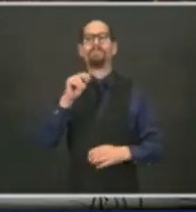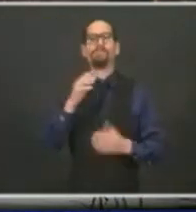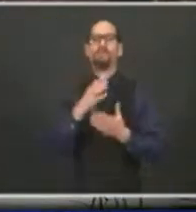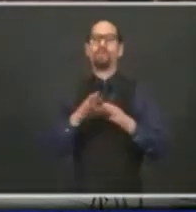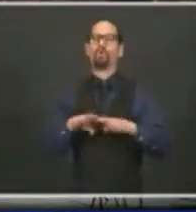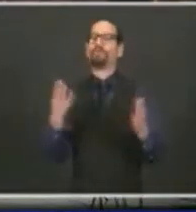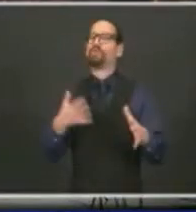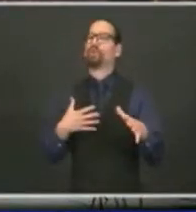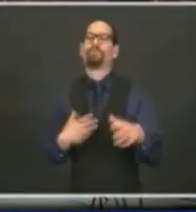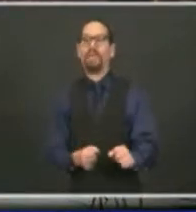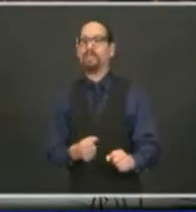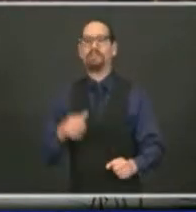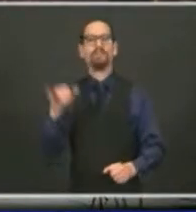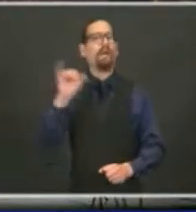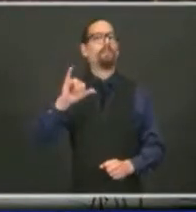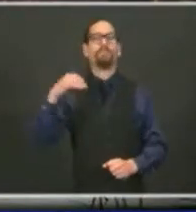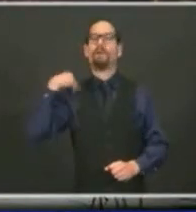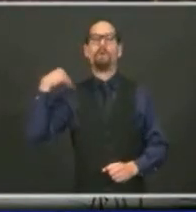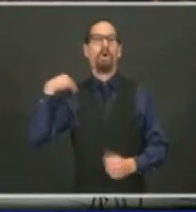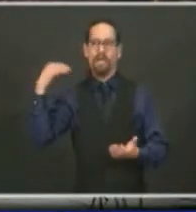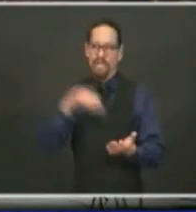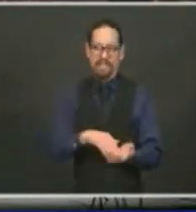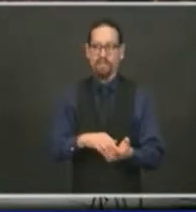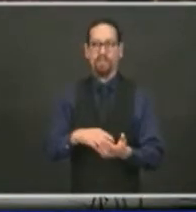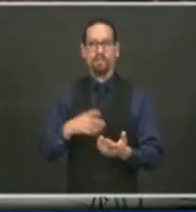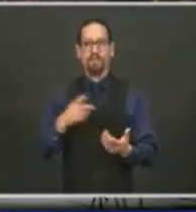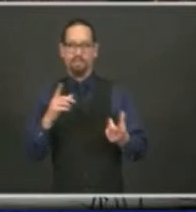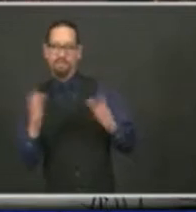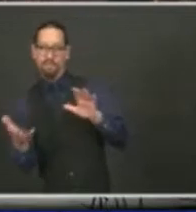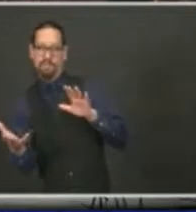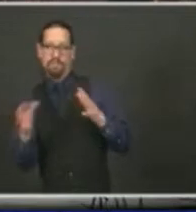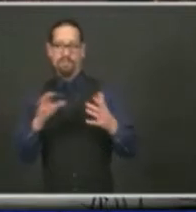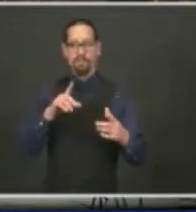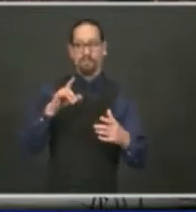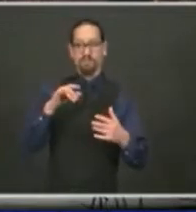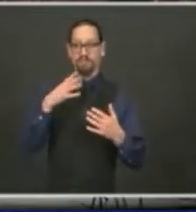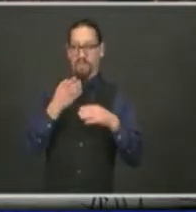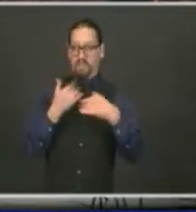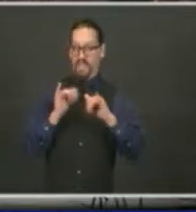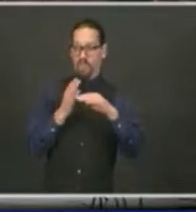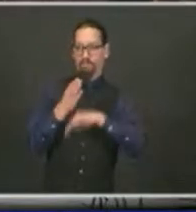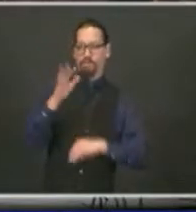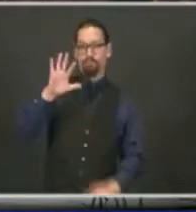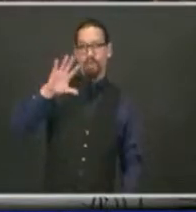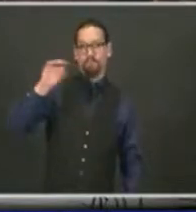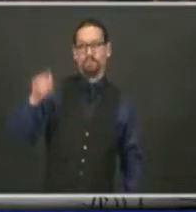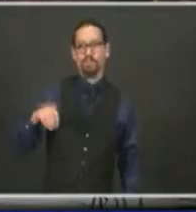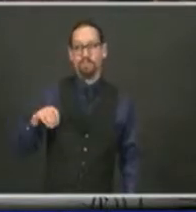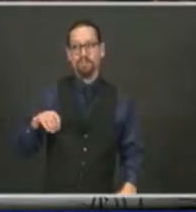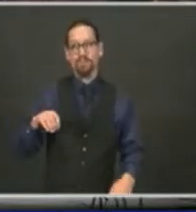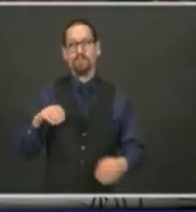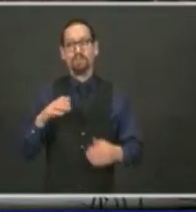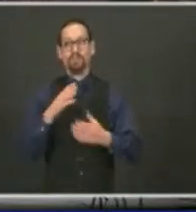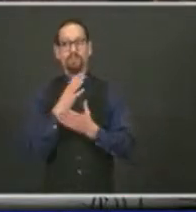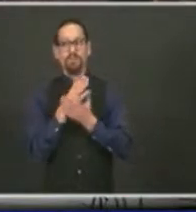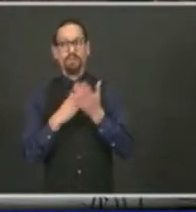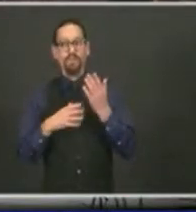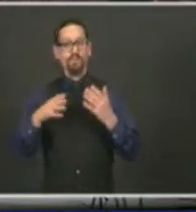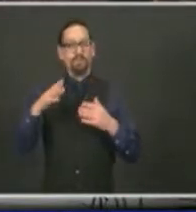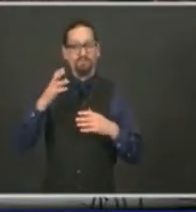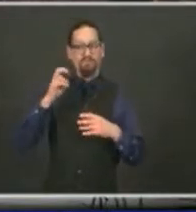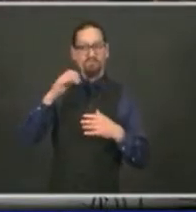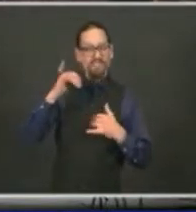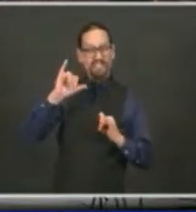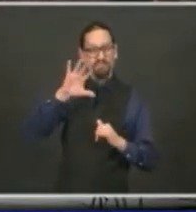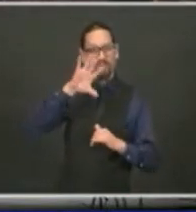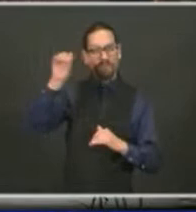when it's still really fragile? We've still had over 5% positivity a lot of days, still had more than 50 new hospitalizations a day, which have been the benchmark